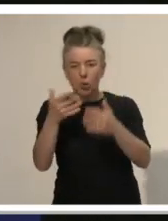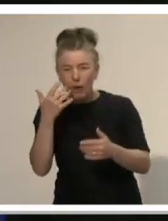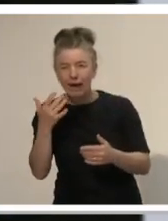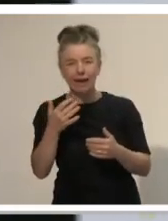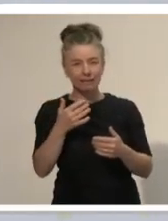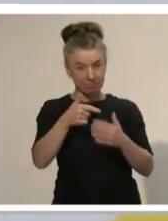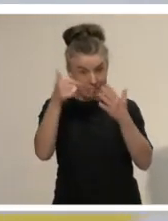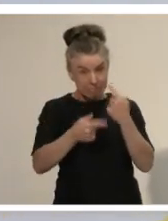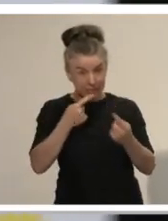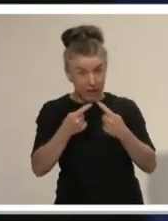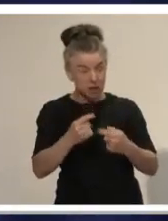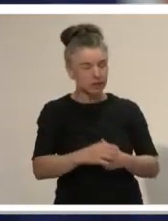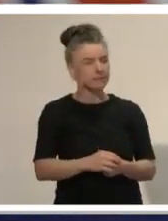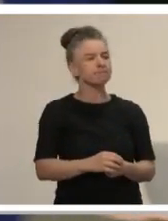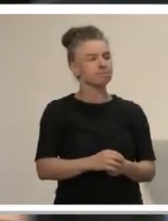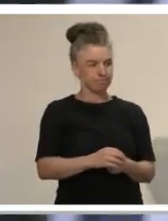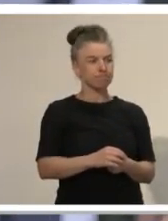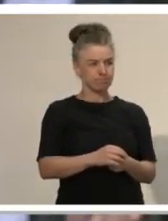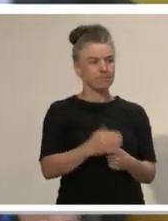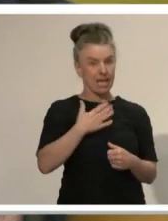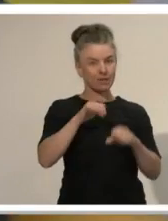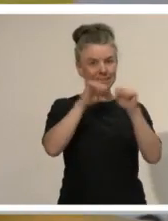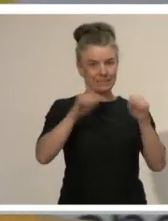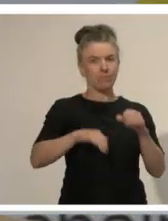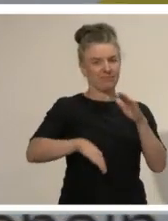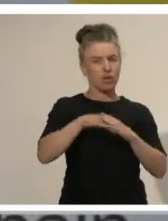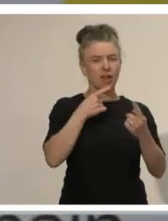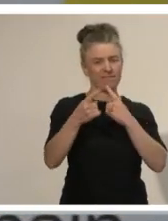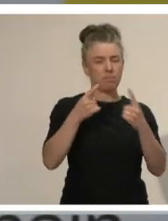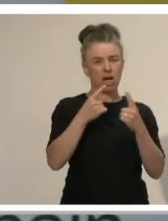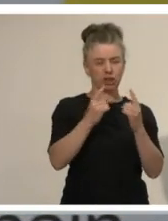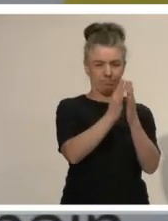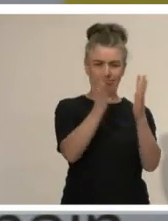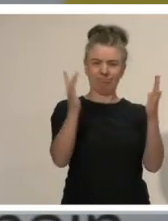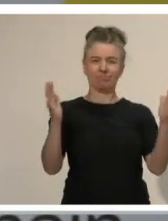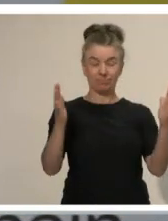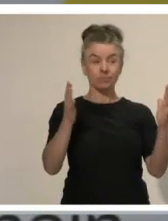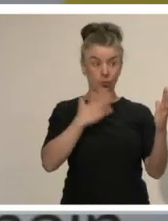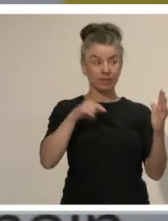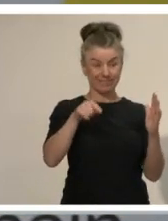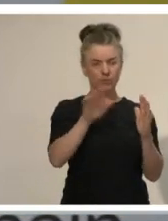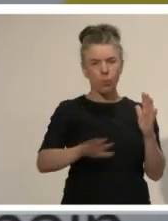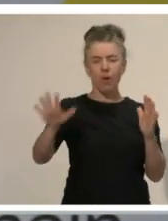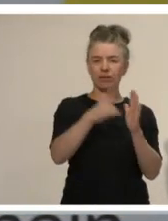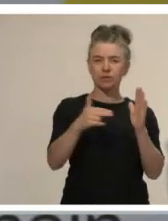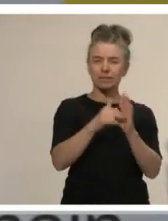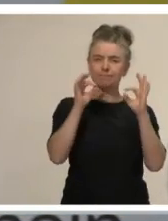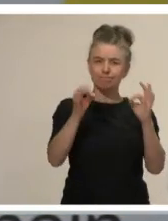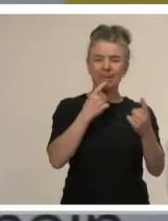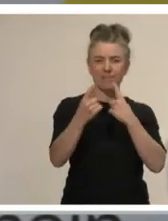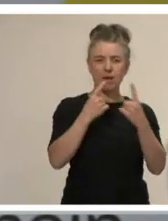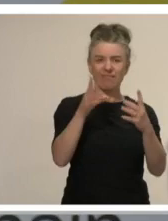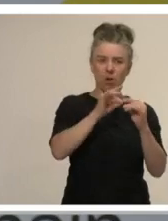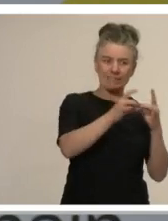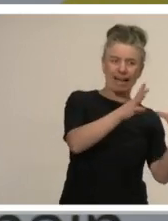it's definitely an end-to-end system, and that's what we are setting up with a national view of that. We're still working through